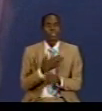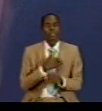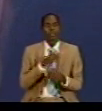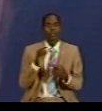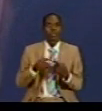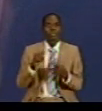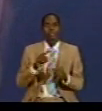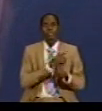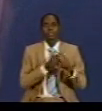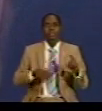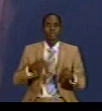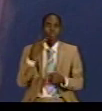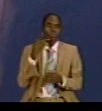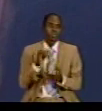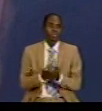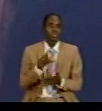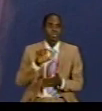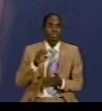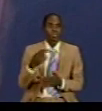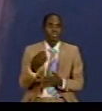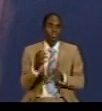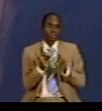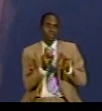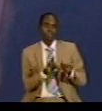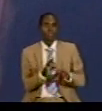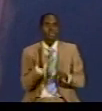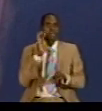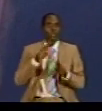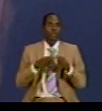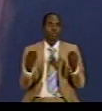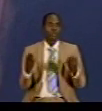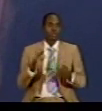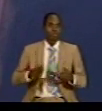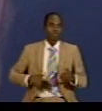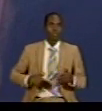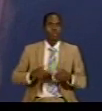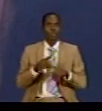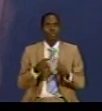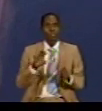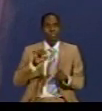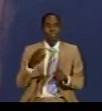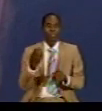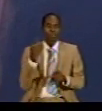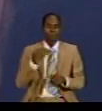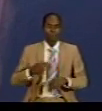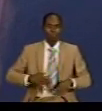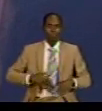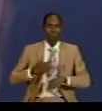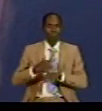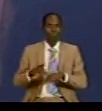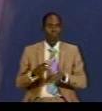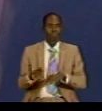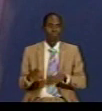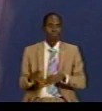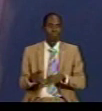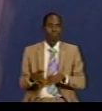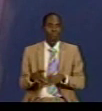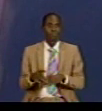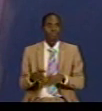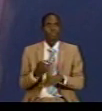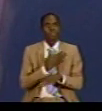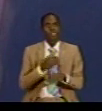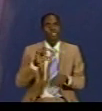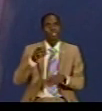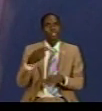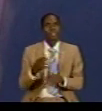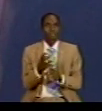she called his name Reuben, for she said, "Surely the Lord hath looked upon my affliction, now therefore my